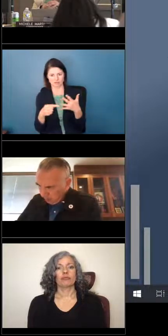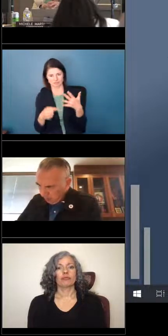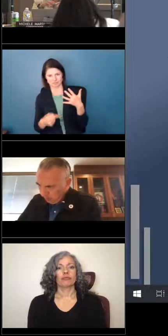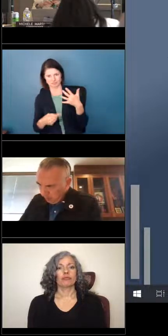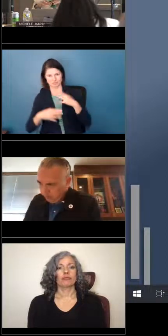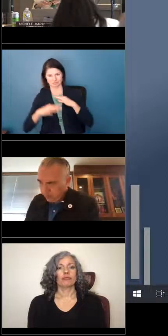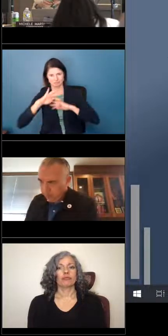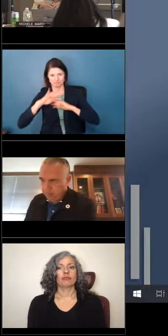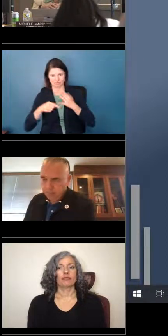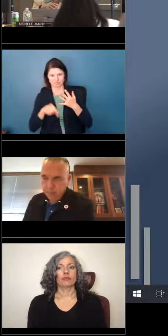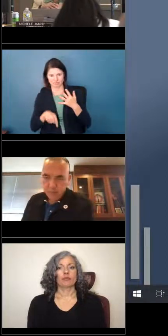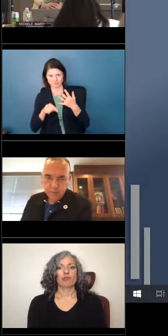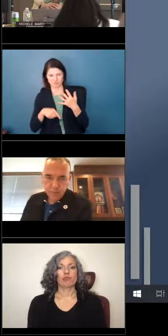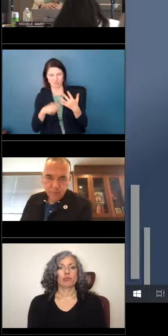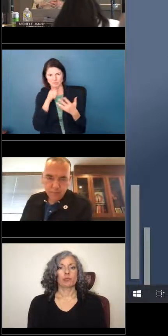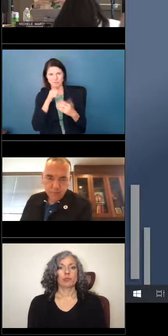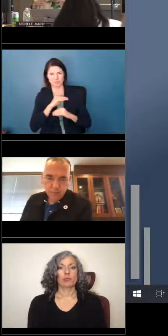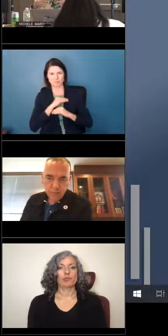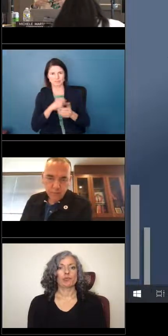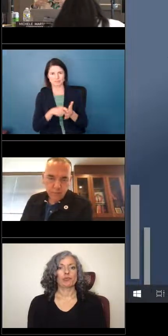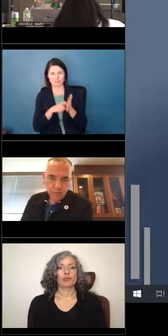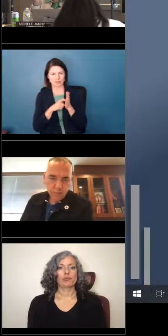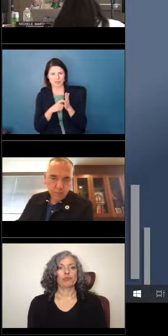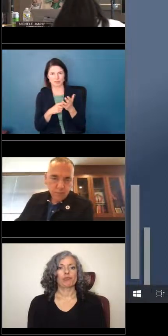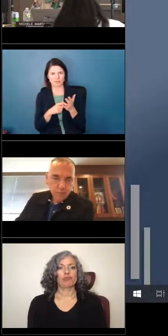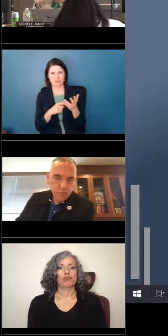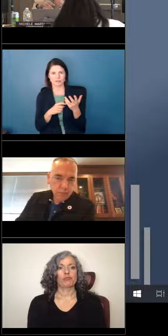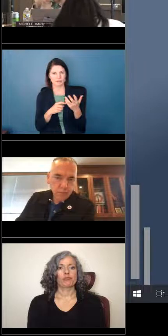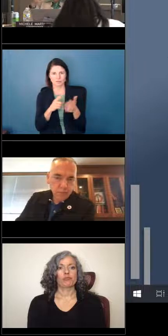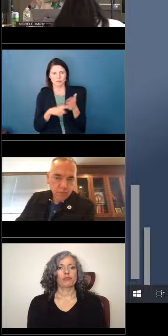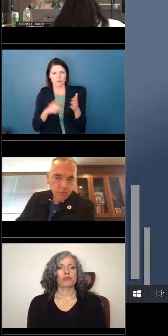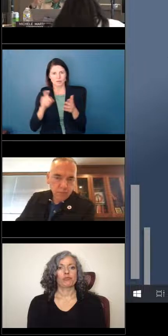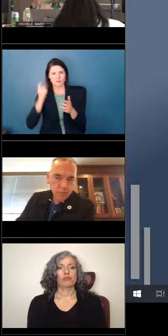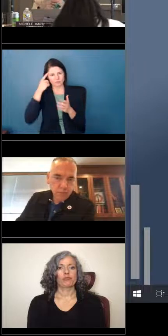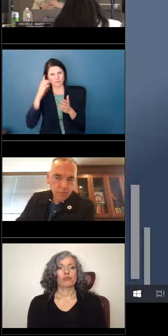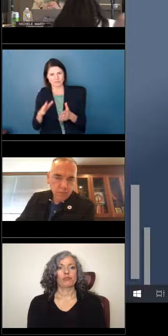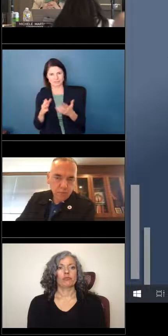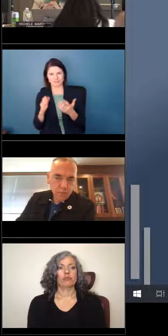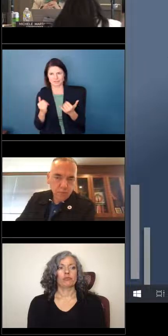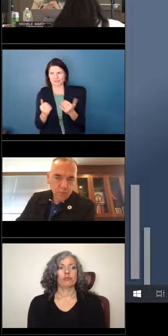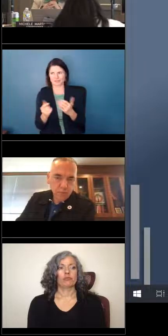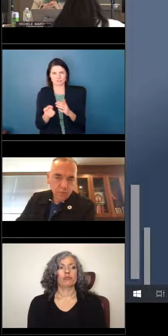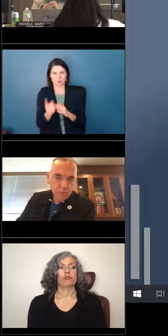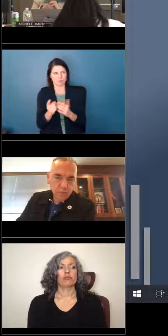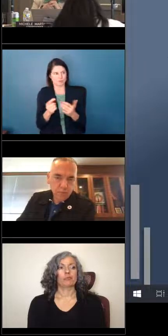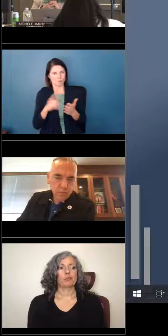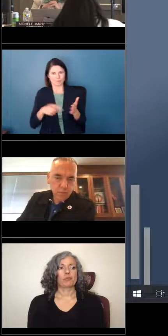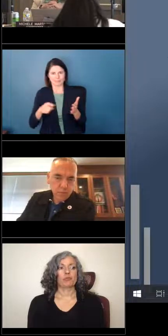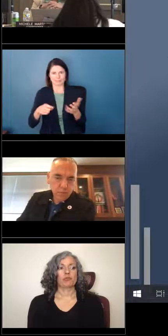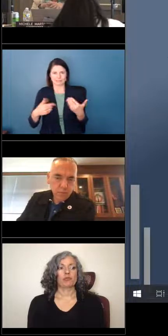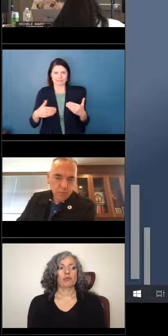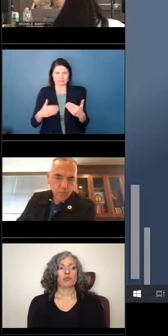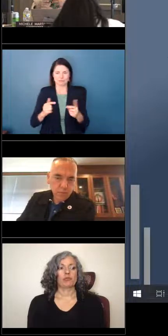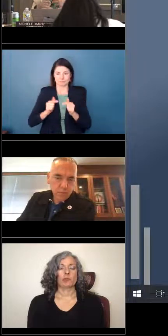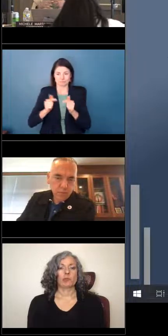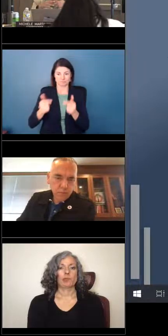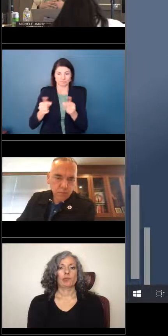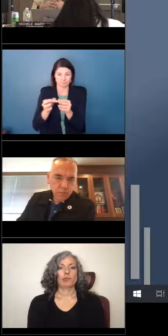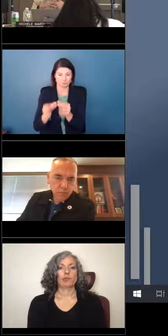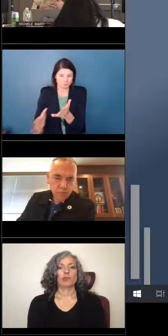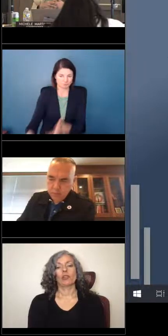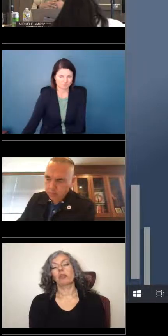they may not meet the demand or or as the governor says, the moment. And so how are we